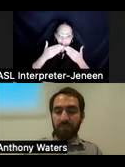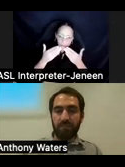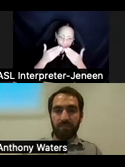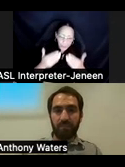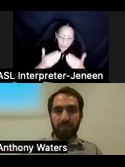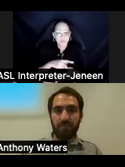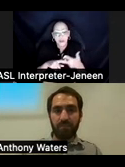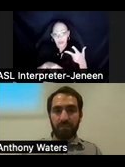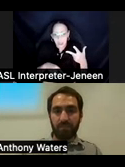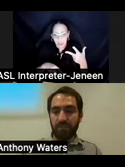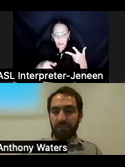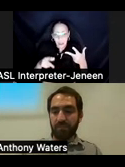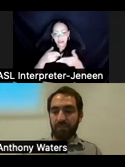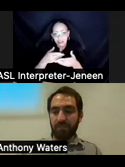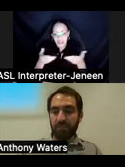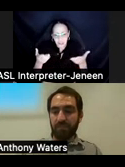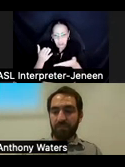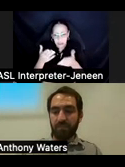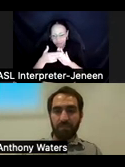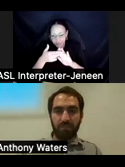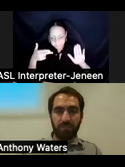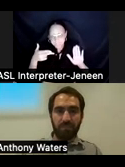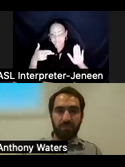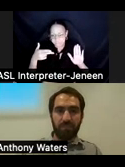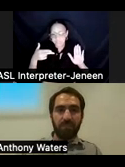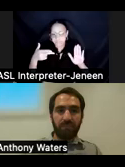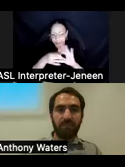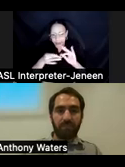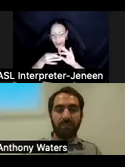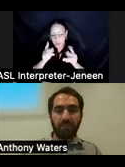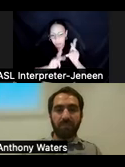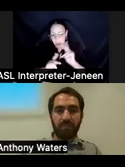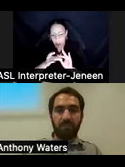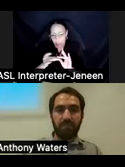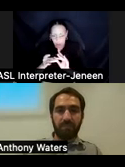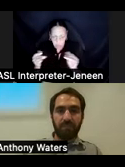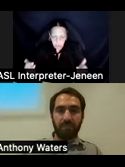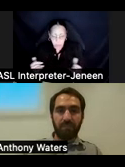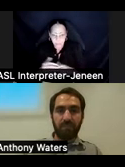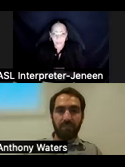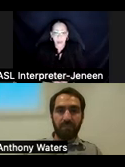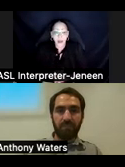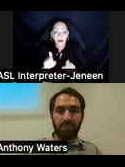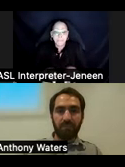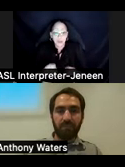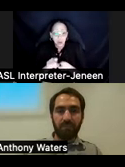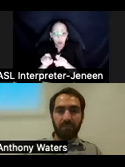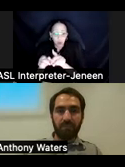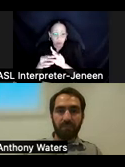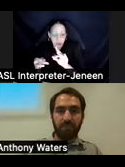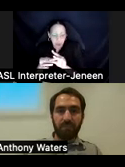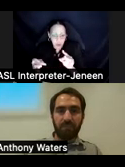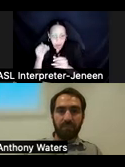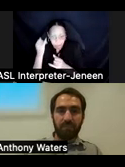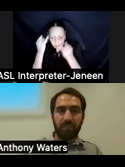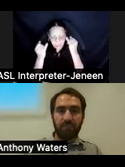Those are, I think, some of the stigmatizing statements that people are mentioning. Someone mentioned the idea